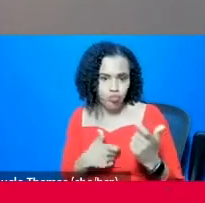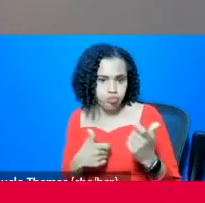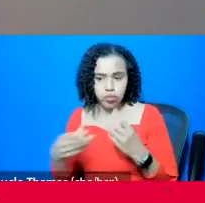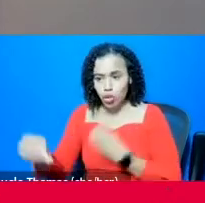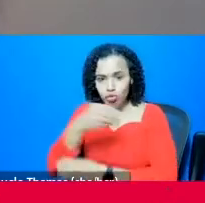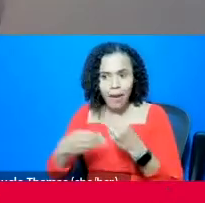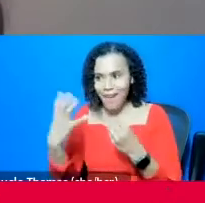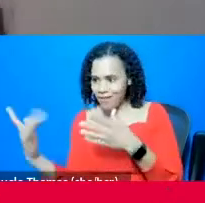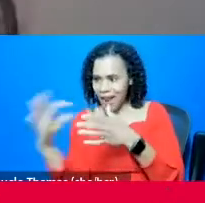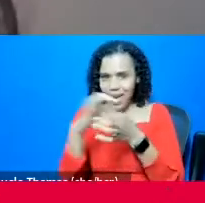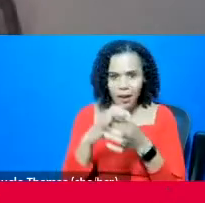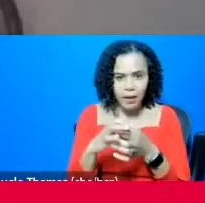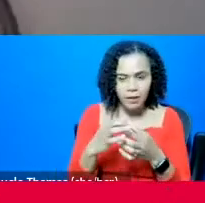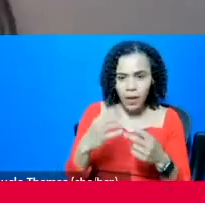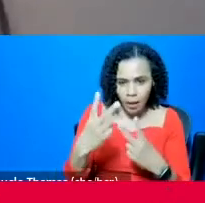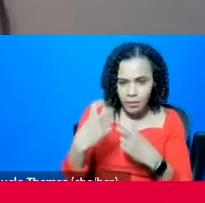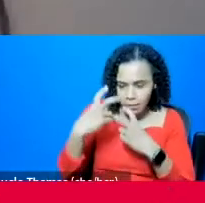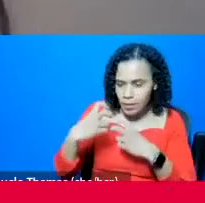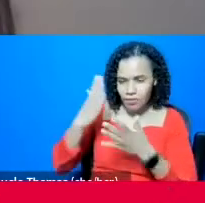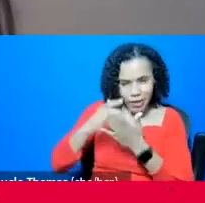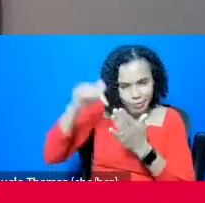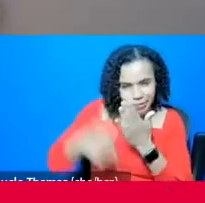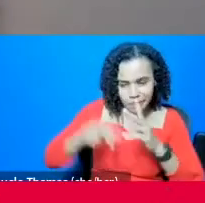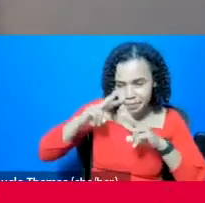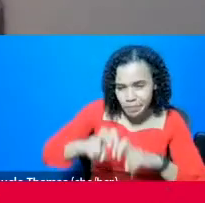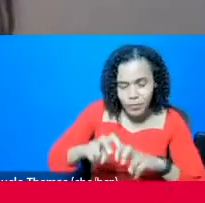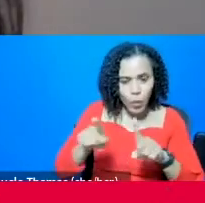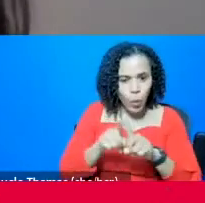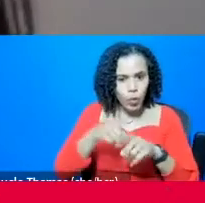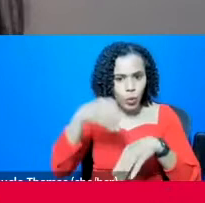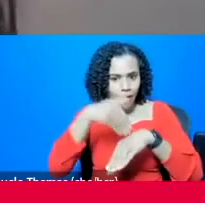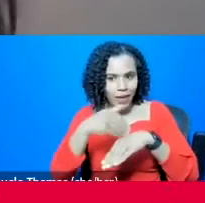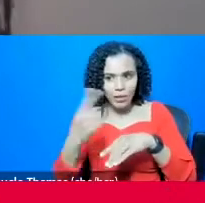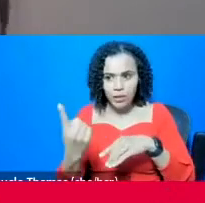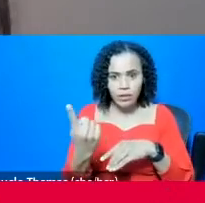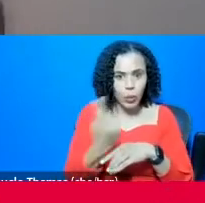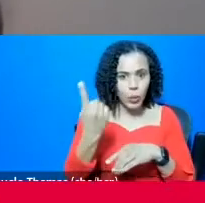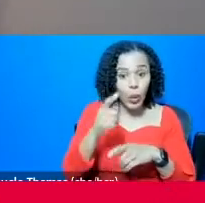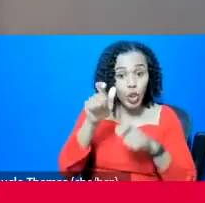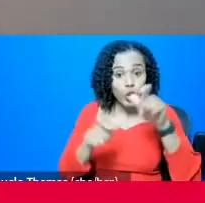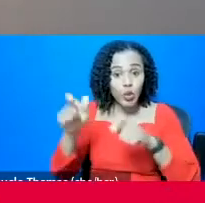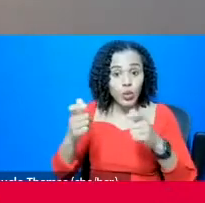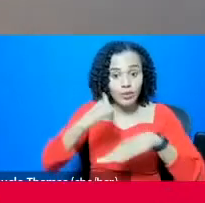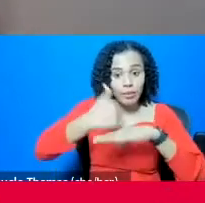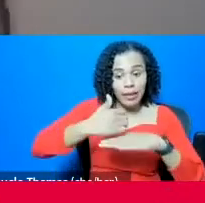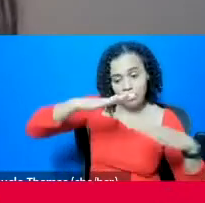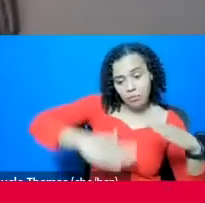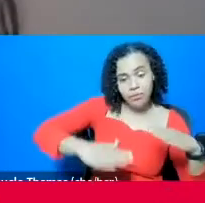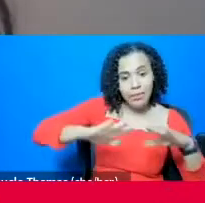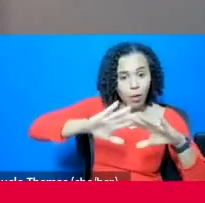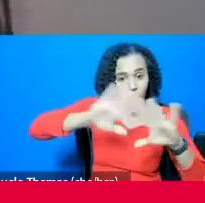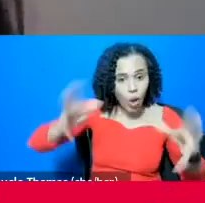sort of like the brain drain, for example, of students in the global south? For example, there's a huge issue in the sense that at the beginning of